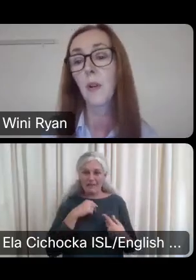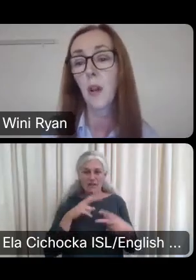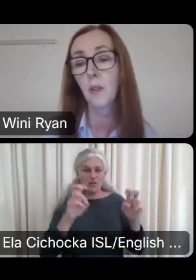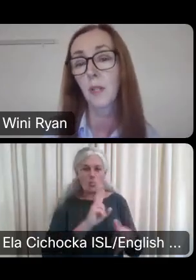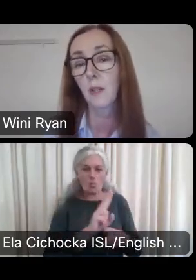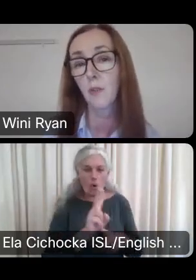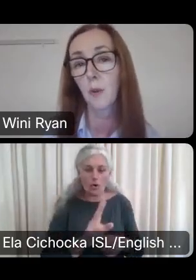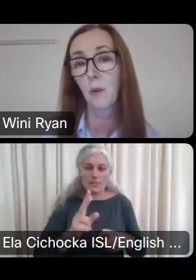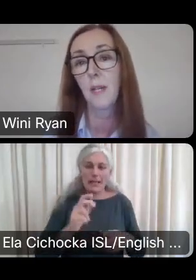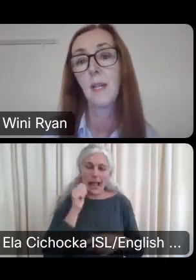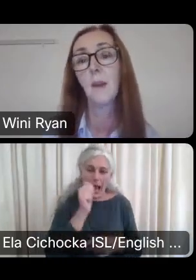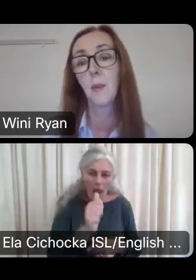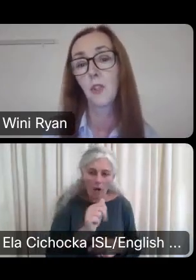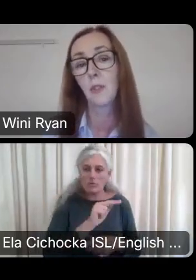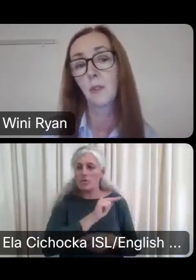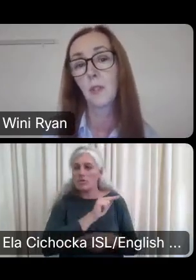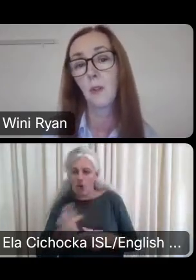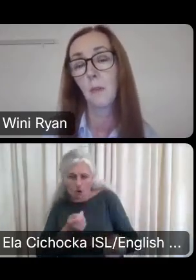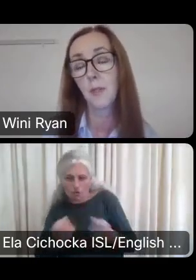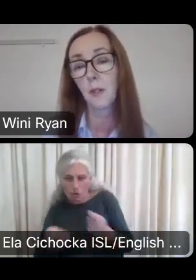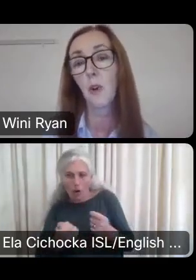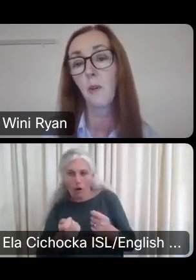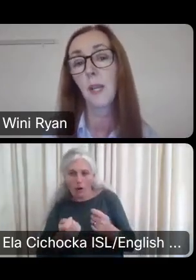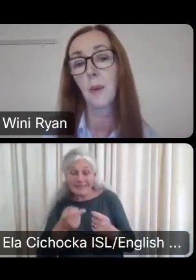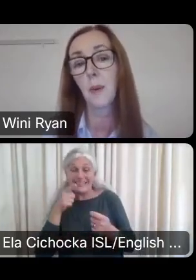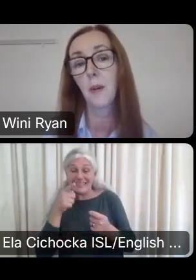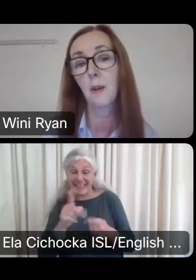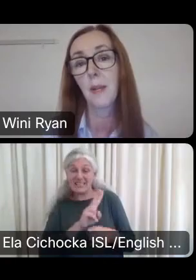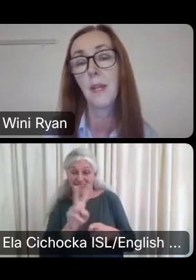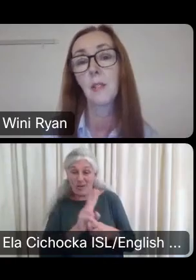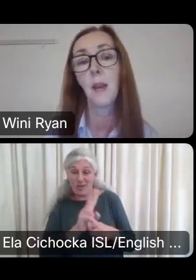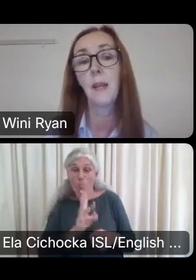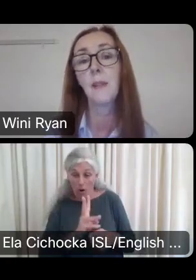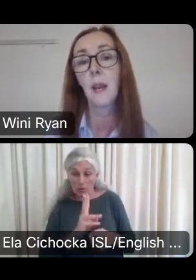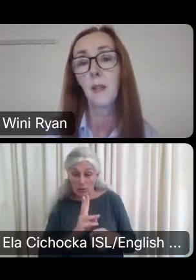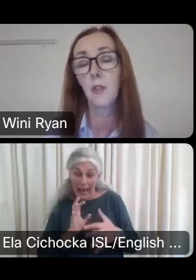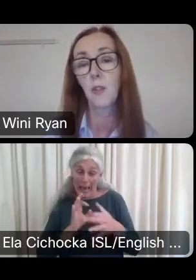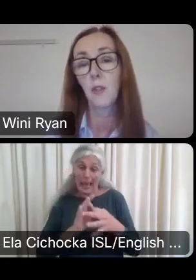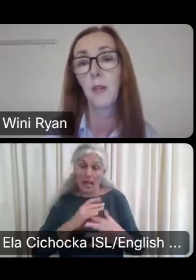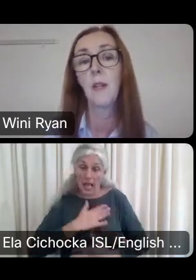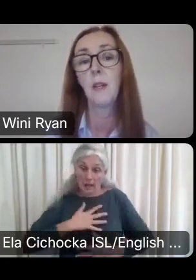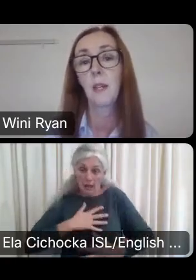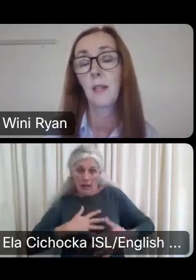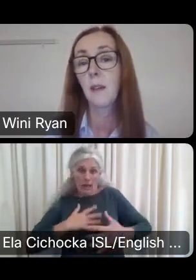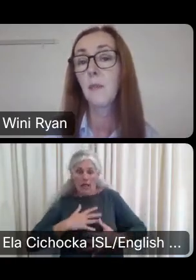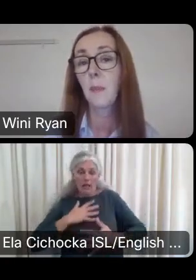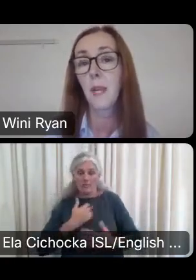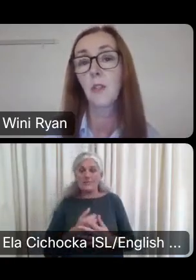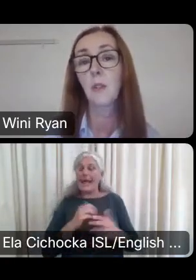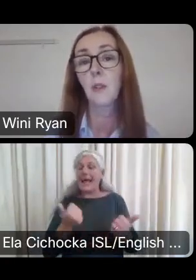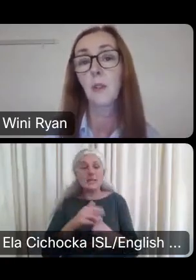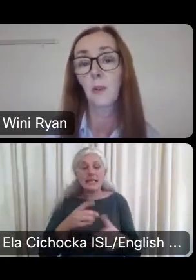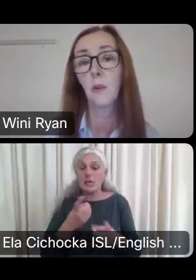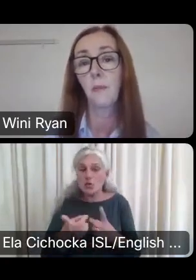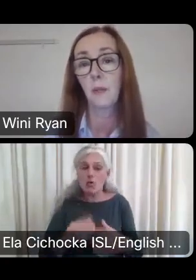control, not in control, emotion is going to go up. So they're talking about autonomy. So anything I can do to give the